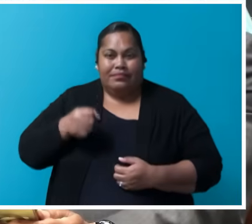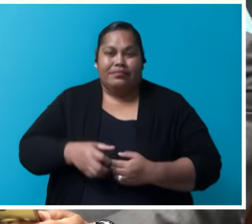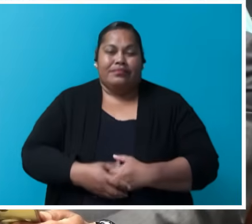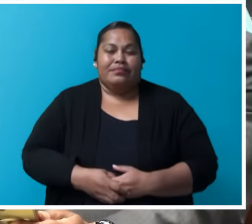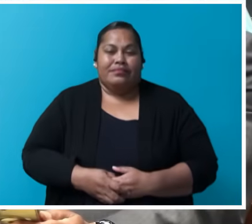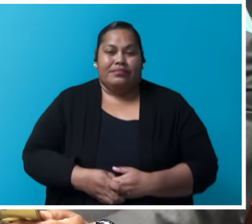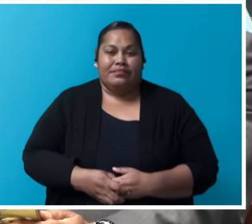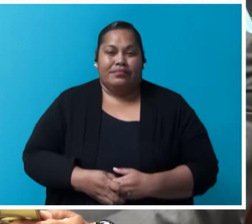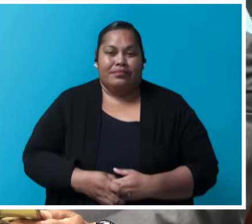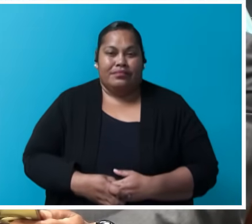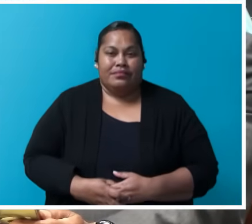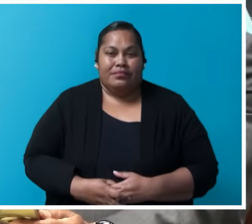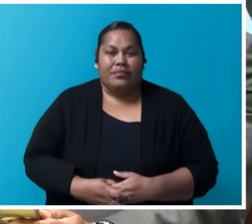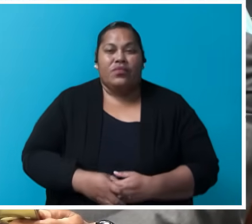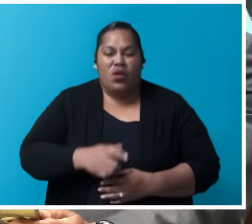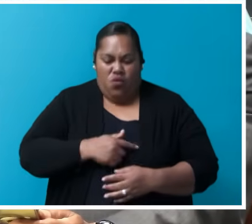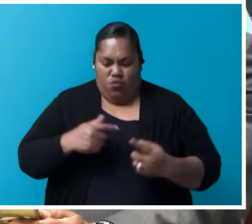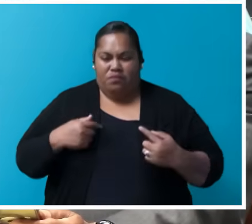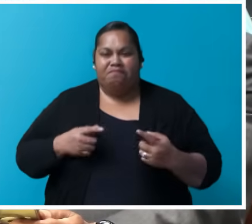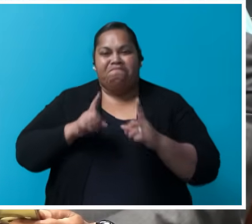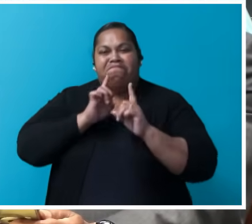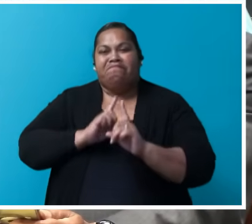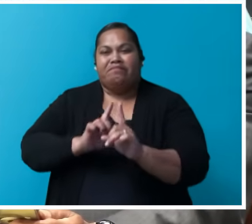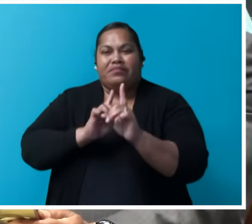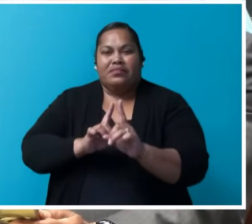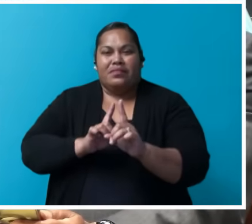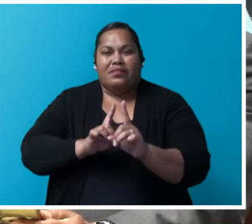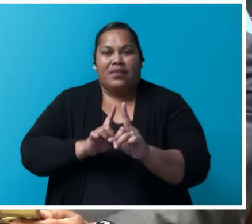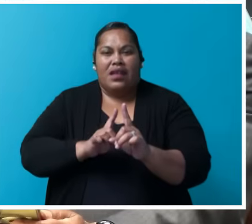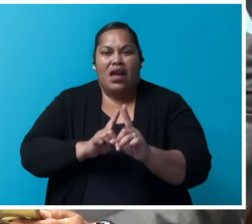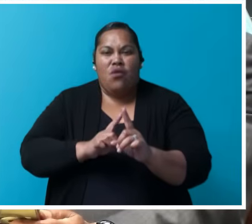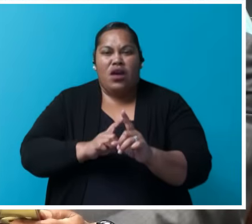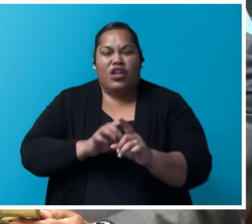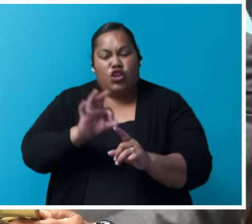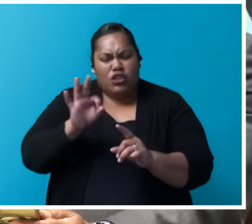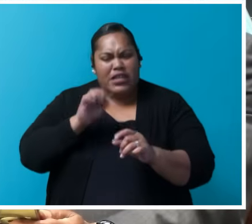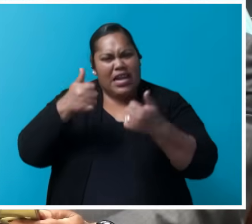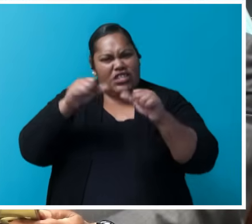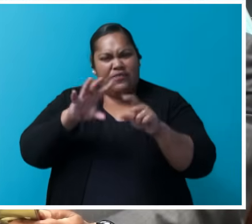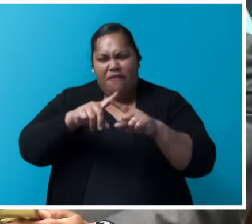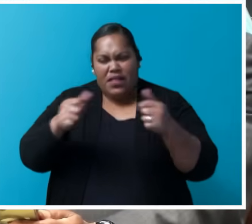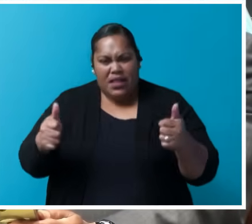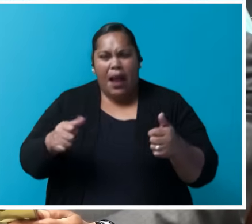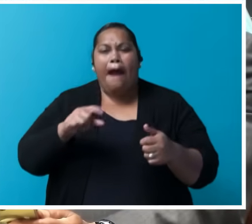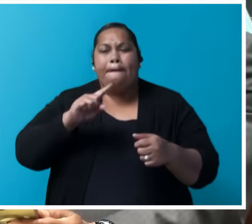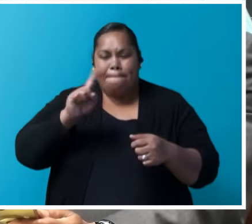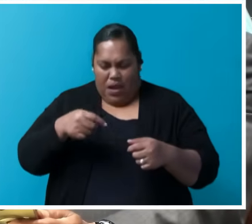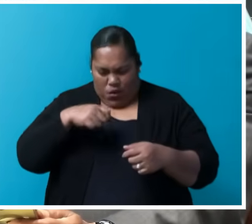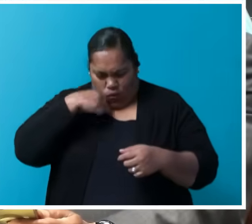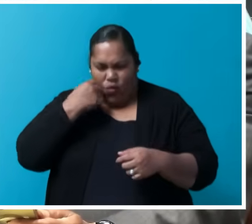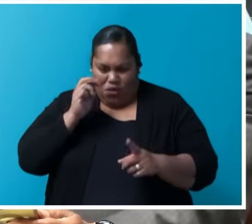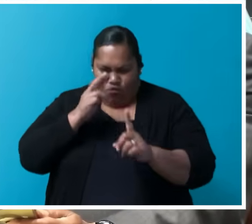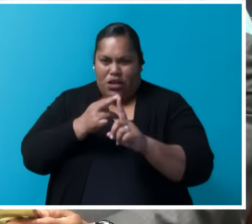We are following that. We may not have achieved everything yet, but we will get there, Mr. Speaker.